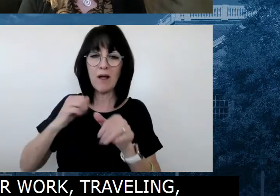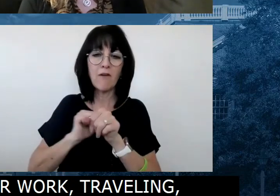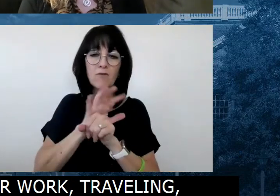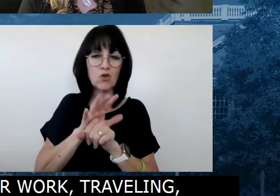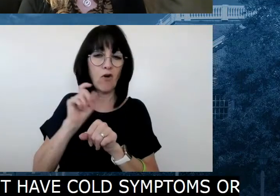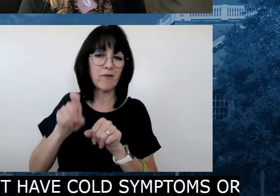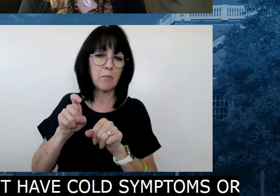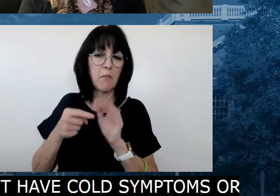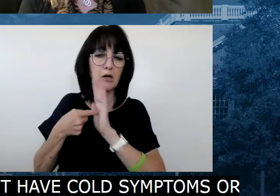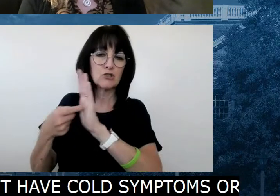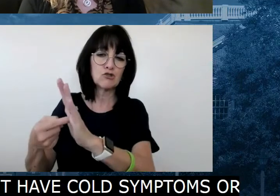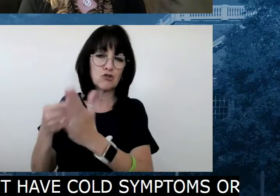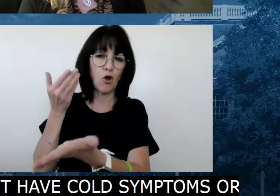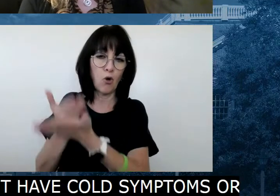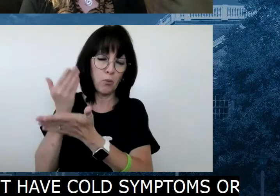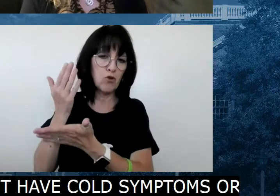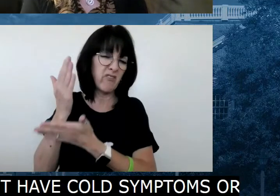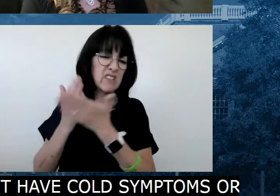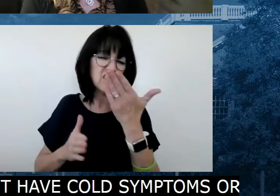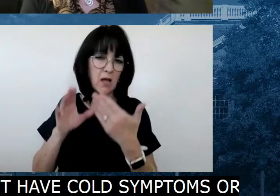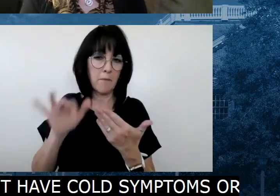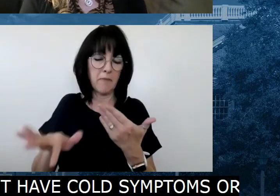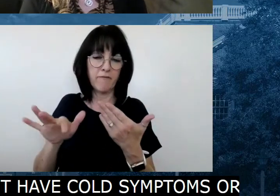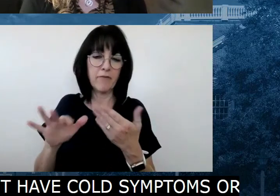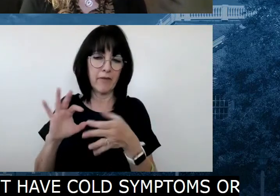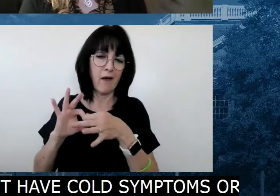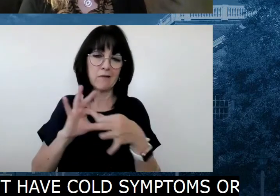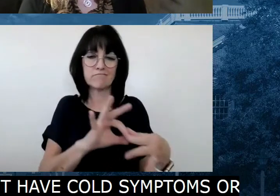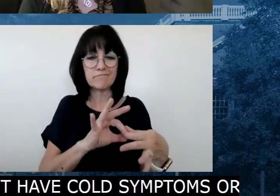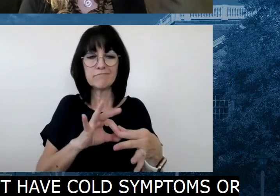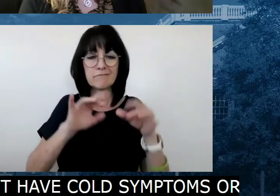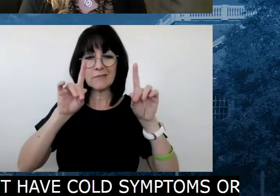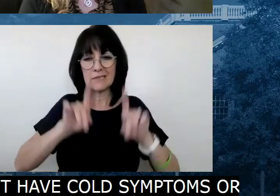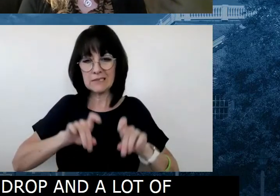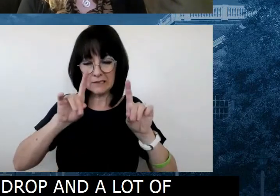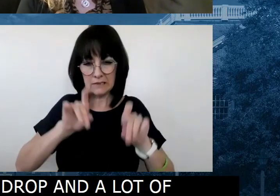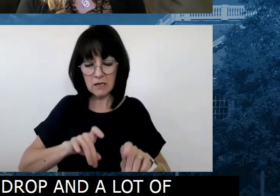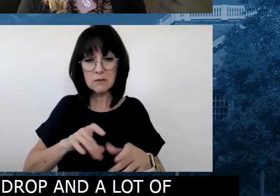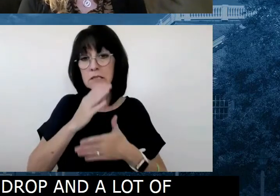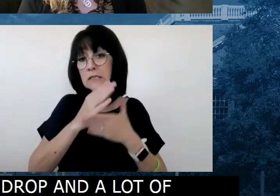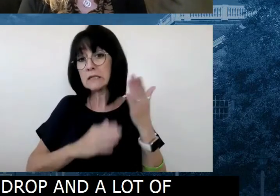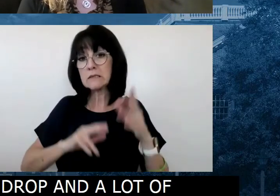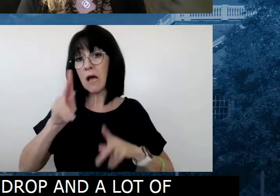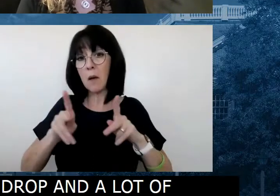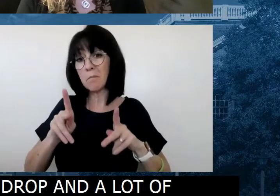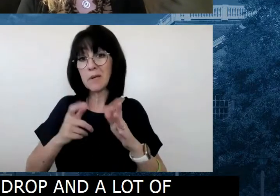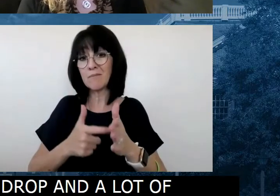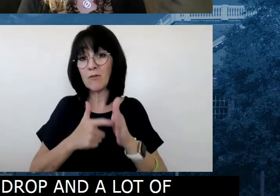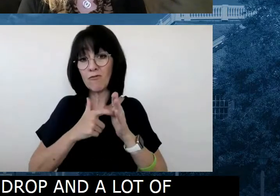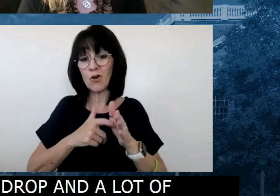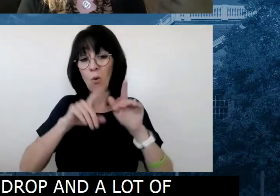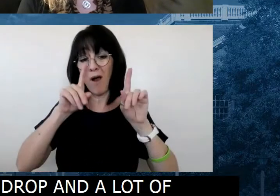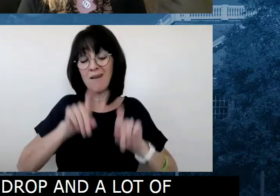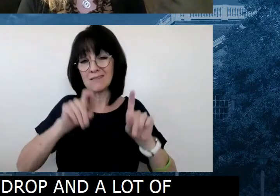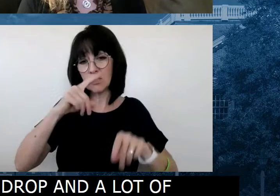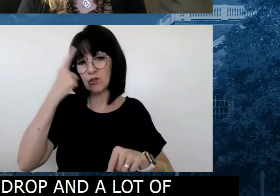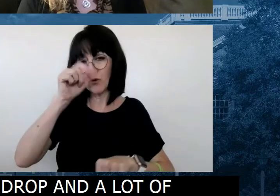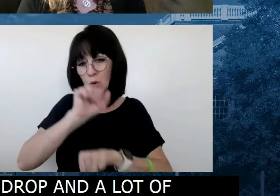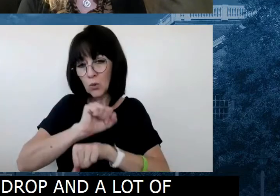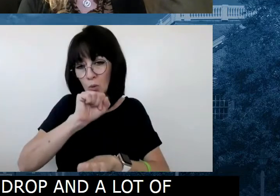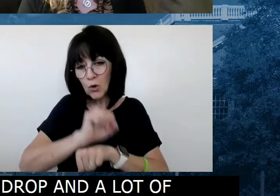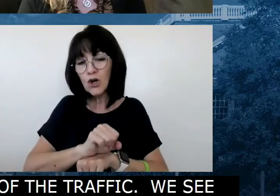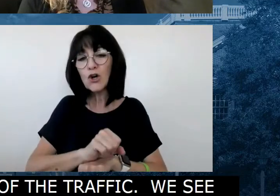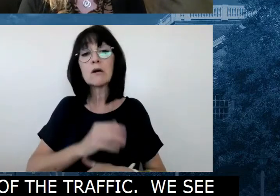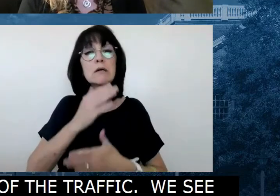see a fraction in the traffic. We see partners that are doing, single digits a day versus, the hundreds they were doing a while